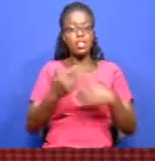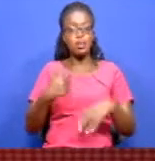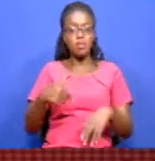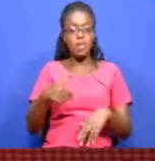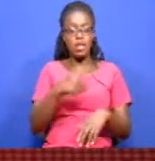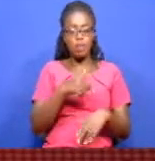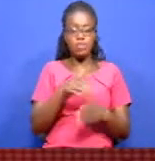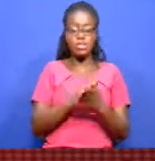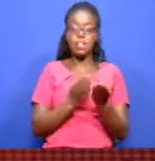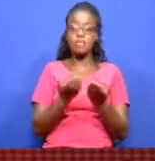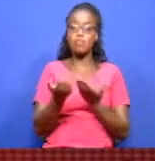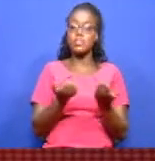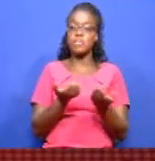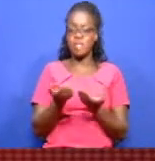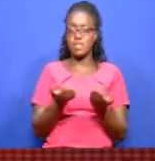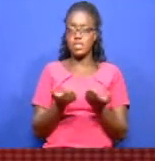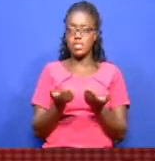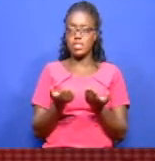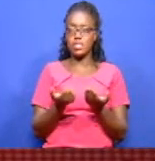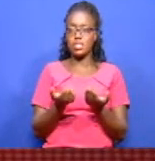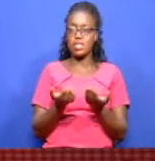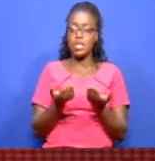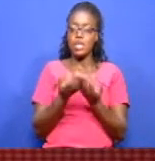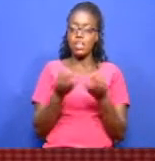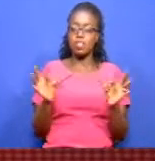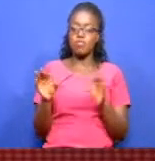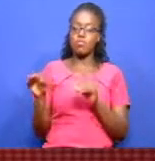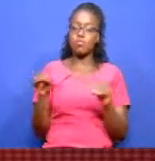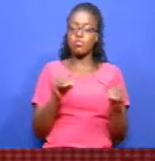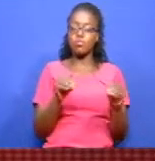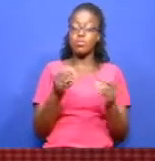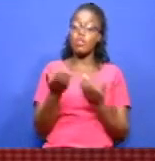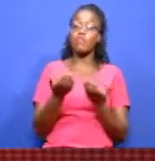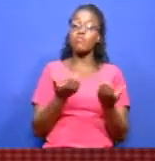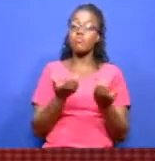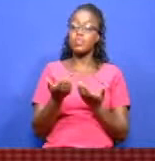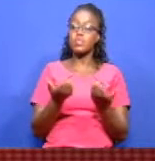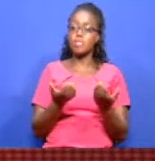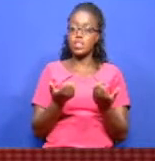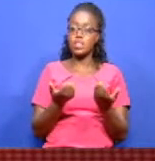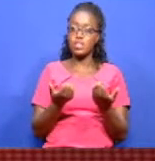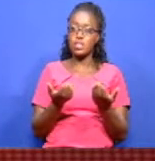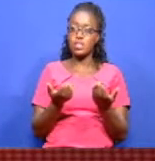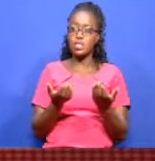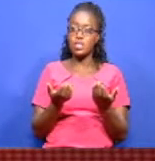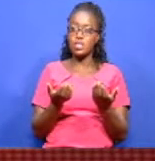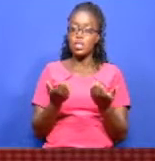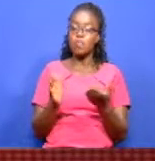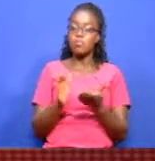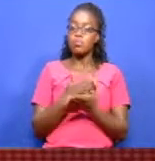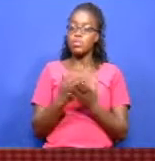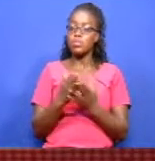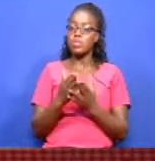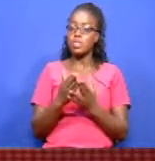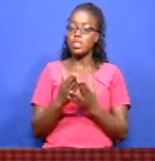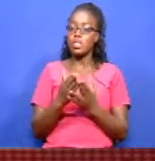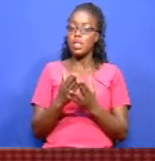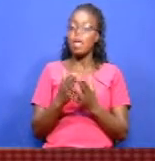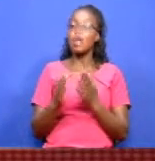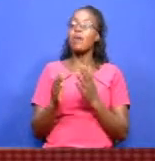trade, the free movement of trade between these boundaries.